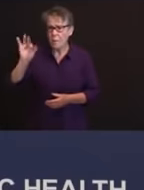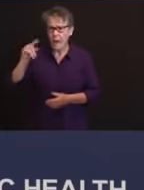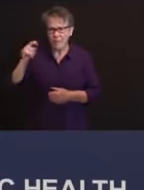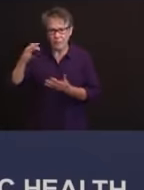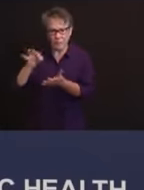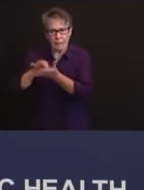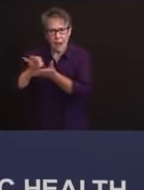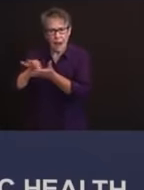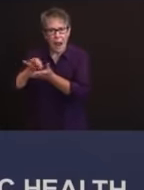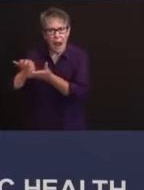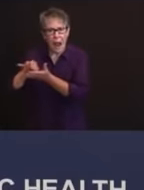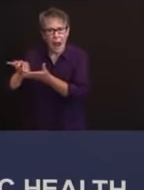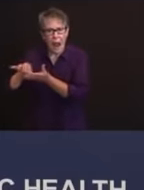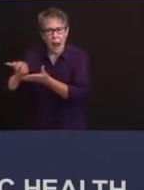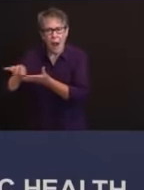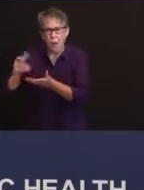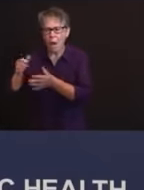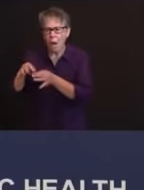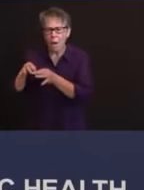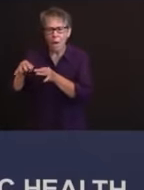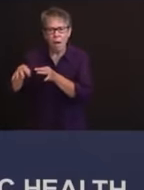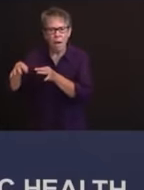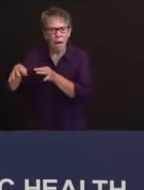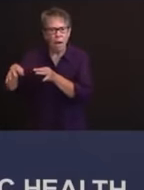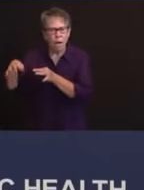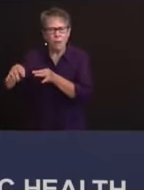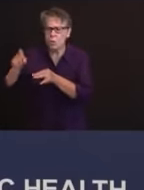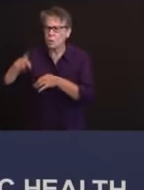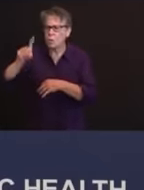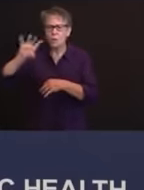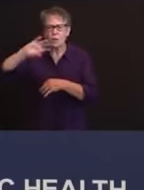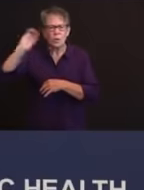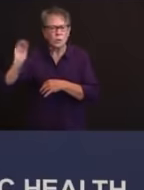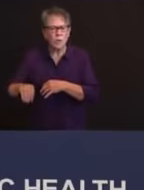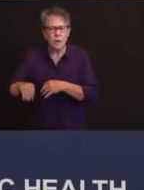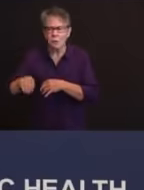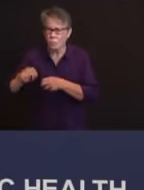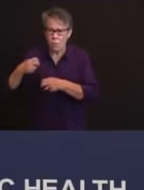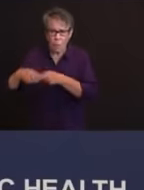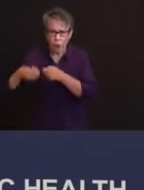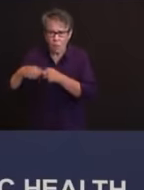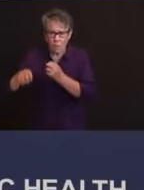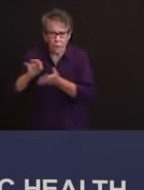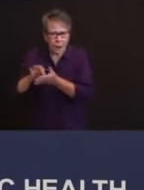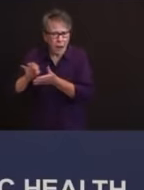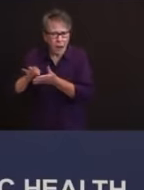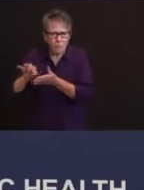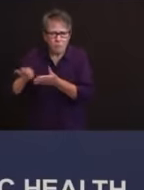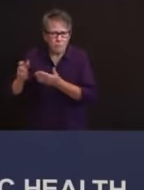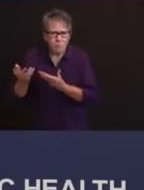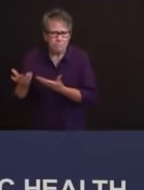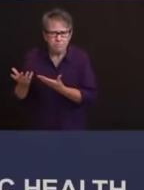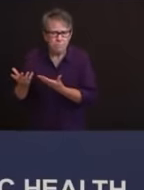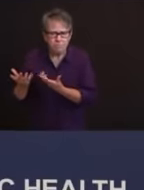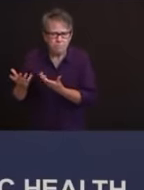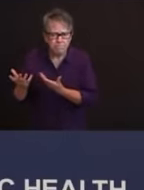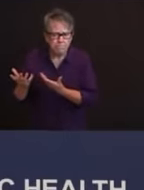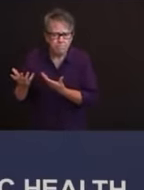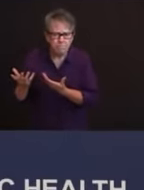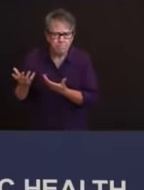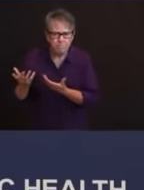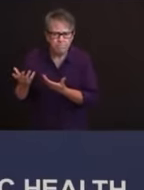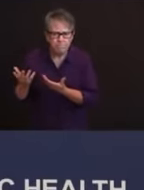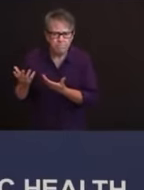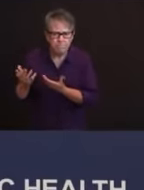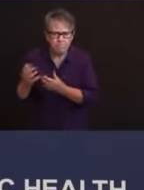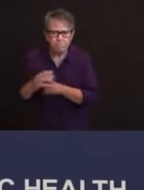getting to 100% there? Were there problems? Were there any issues with counting ballots because of the change in this year's method of election? Thank you.